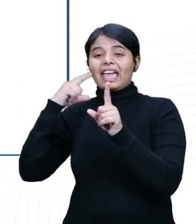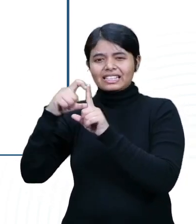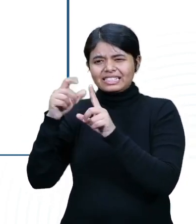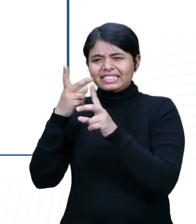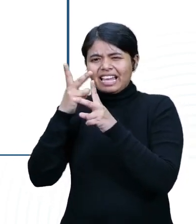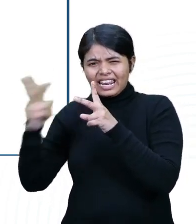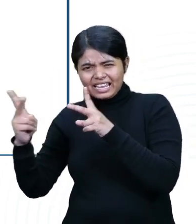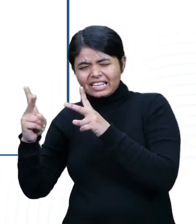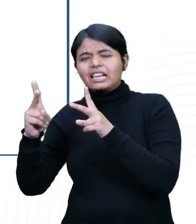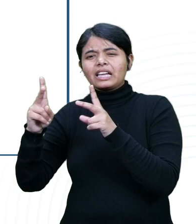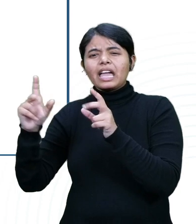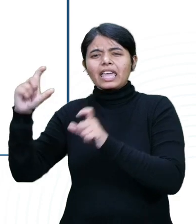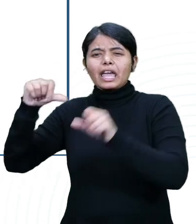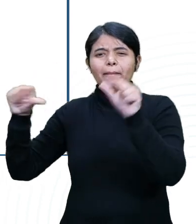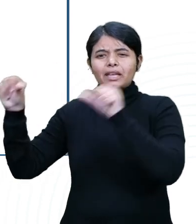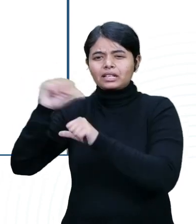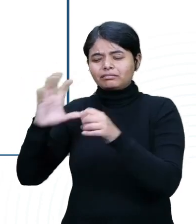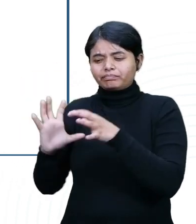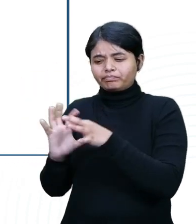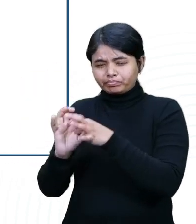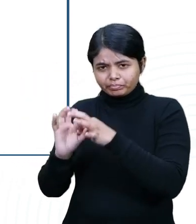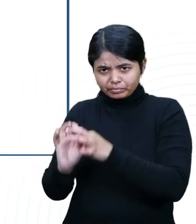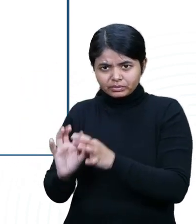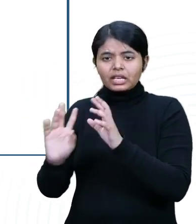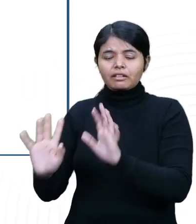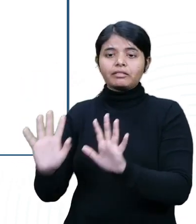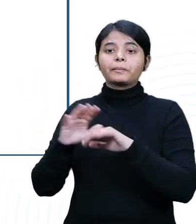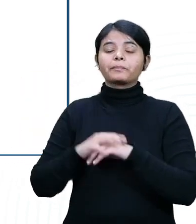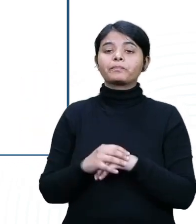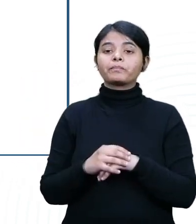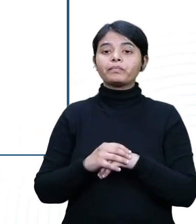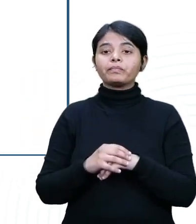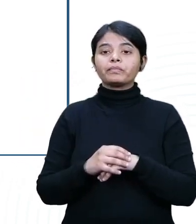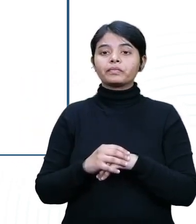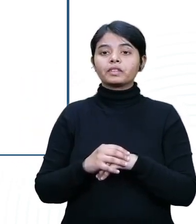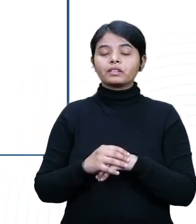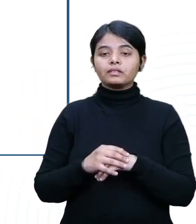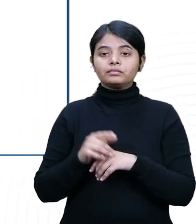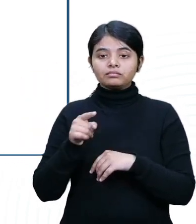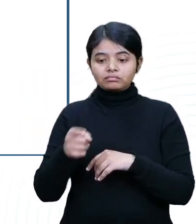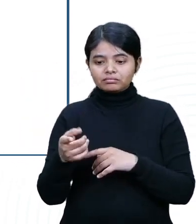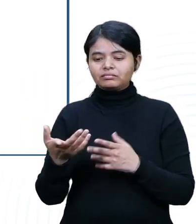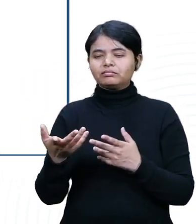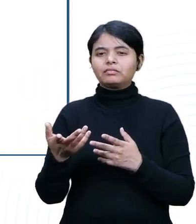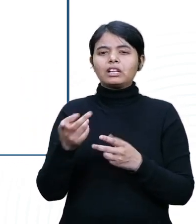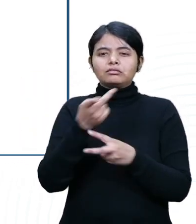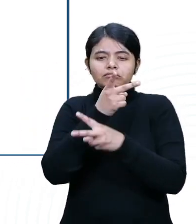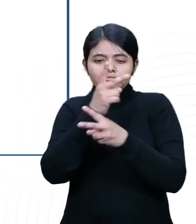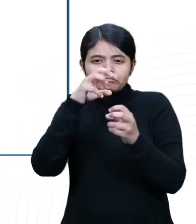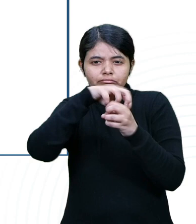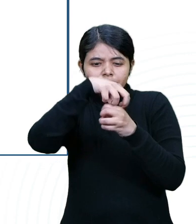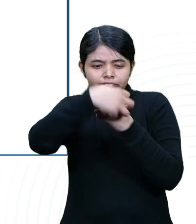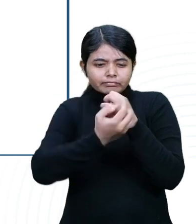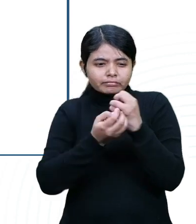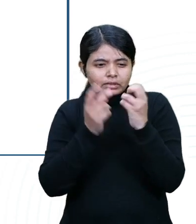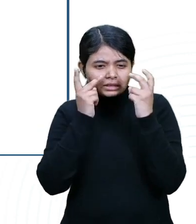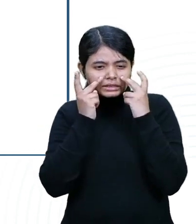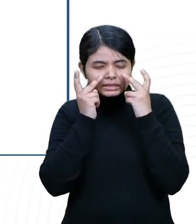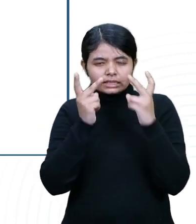study the complex and glycans of bloodstream form Trypanosoma brucei, and where we employ GCMS-based